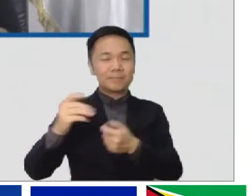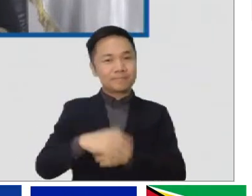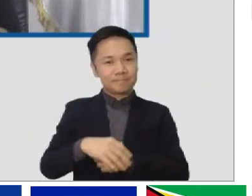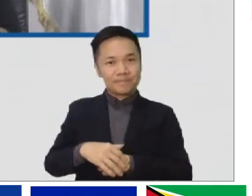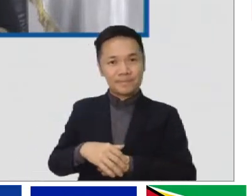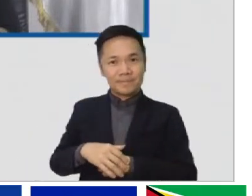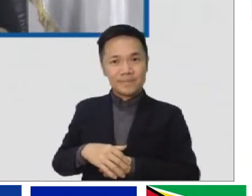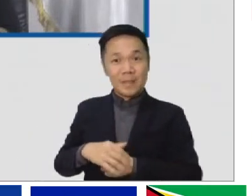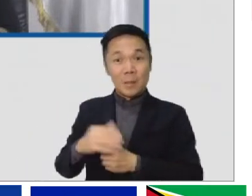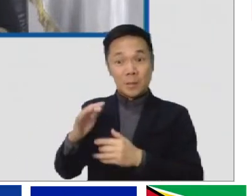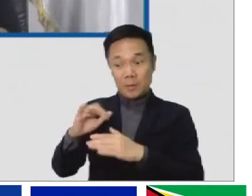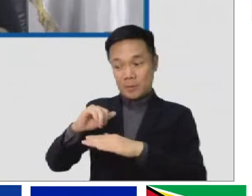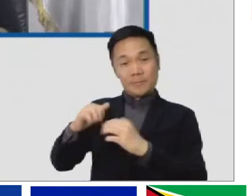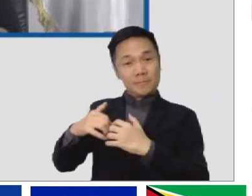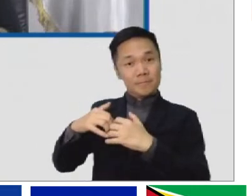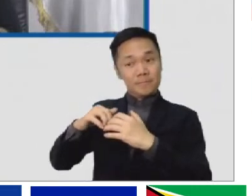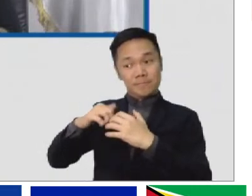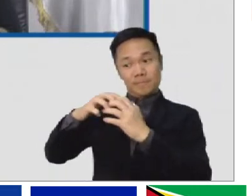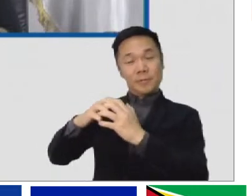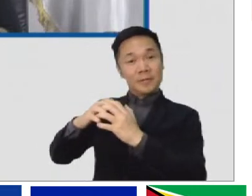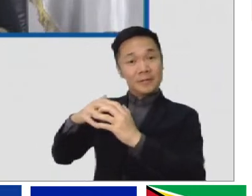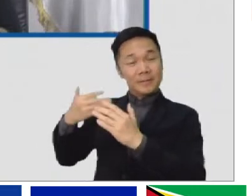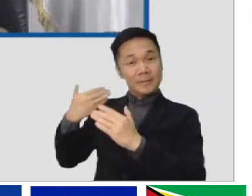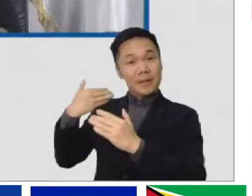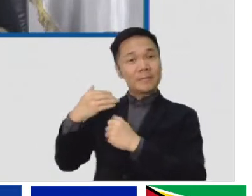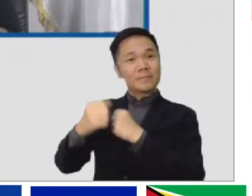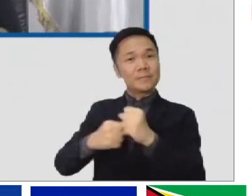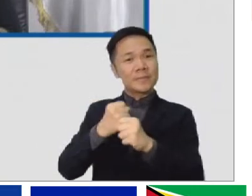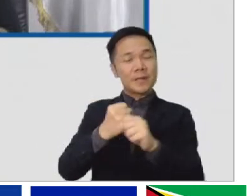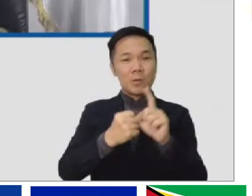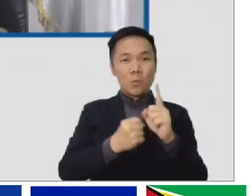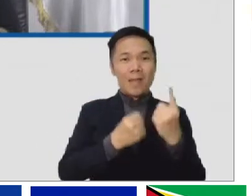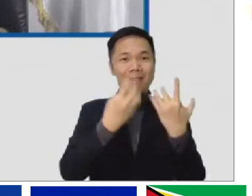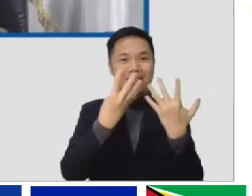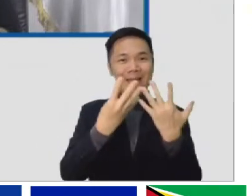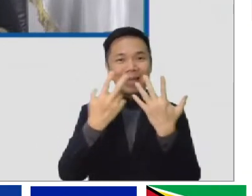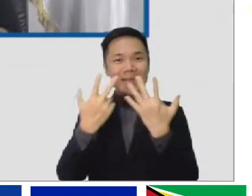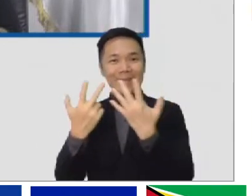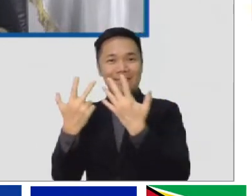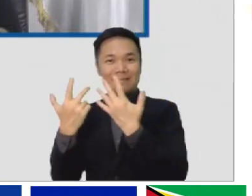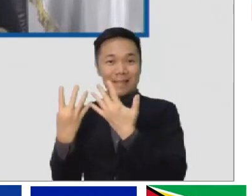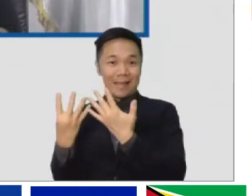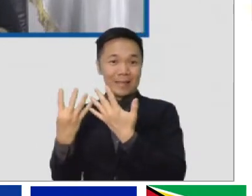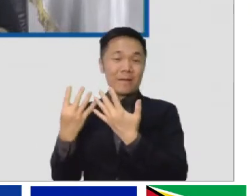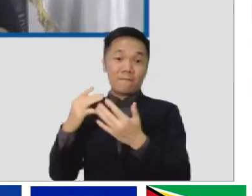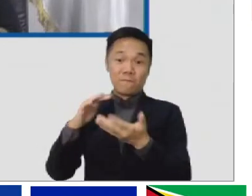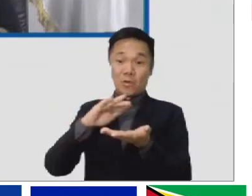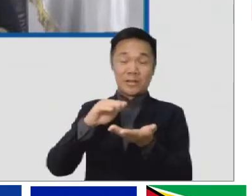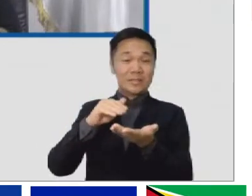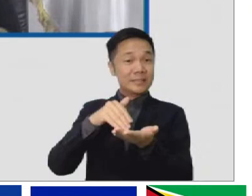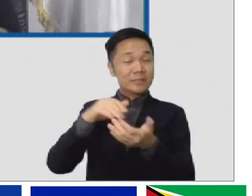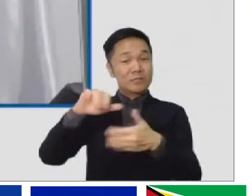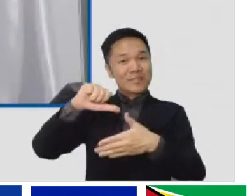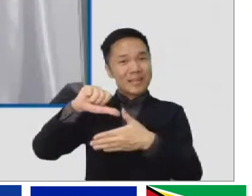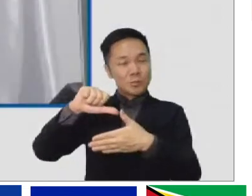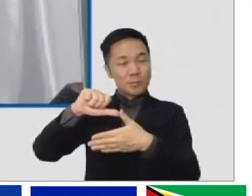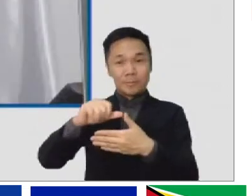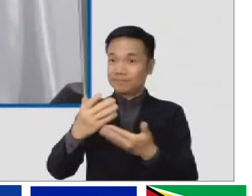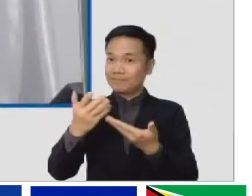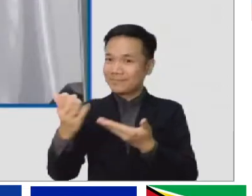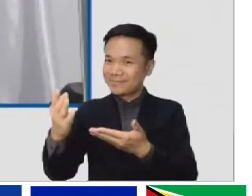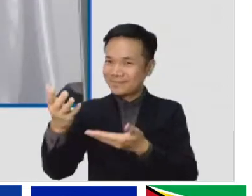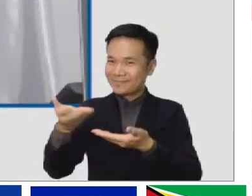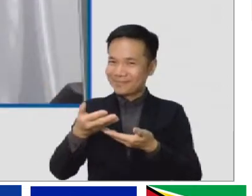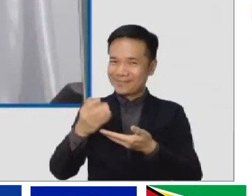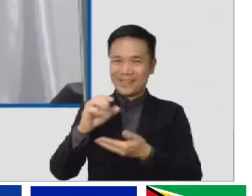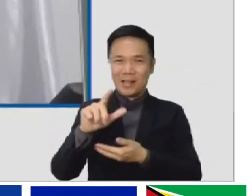in 1989 for the Central American region. Claudia, you have your 7 minutes. Thank you very much. Thank you very